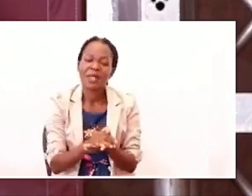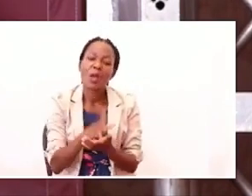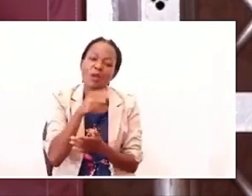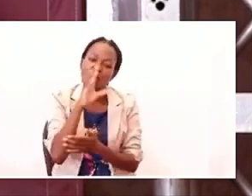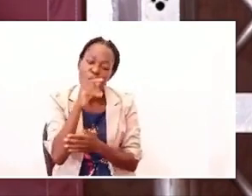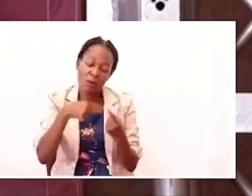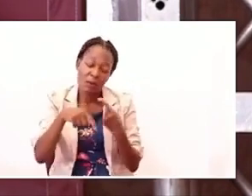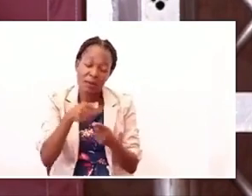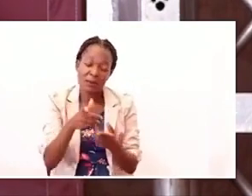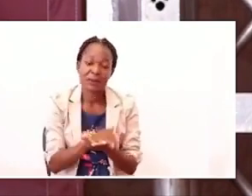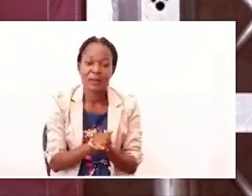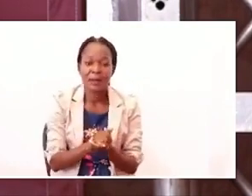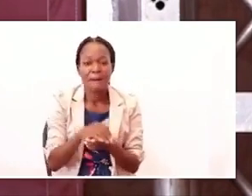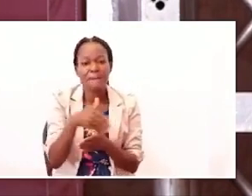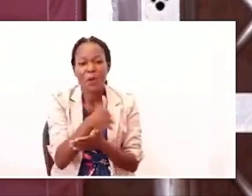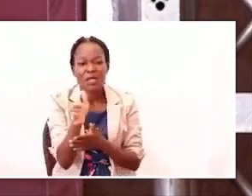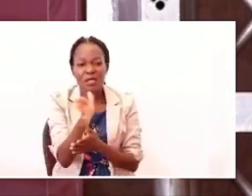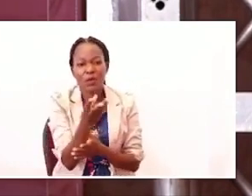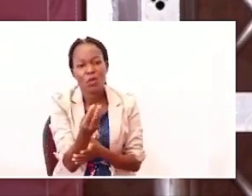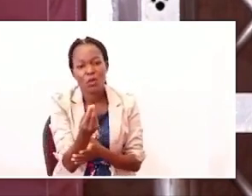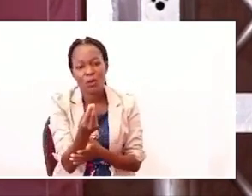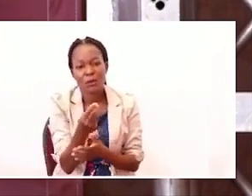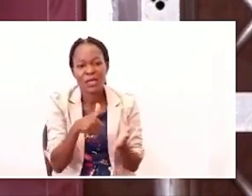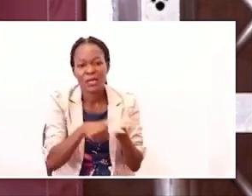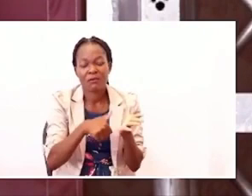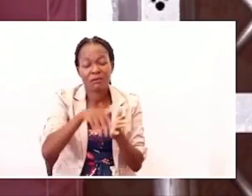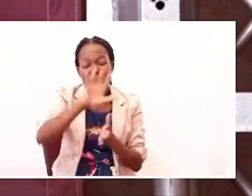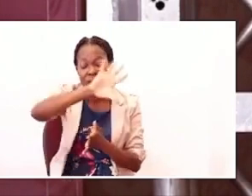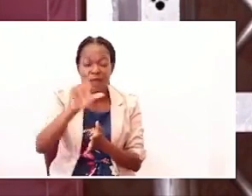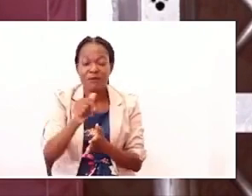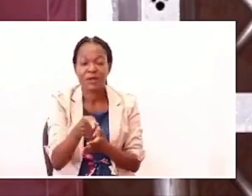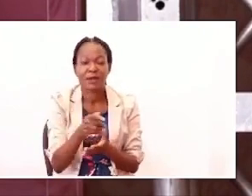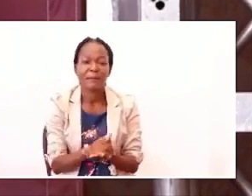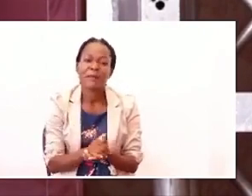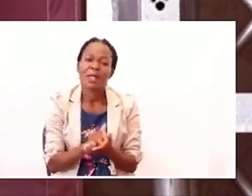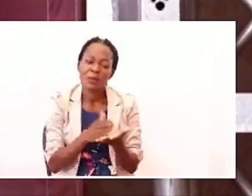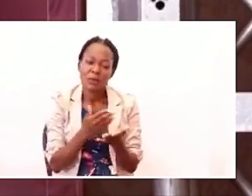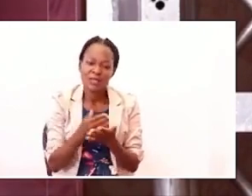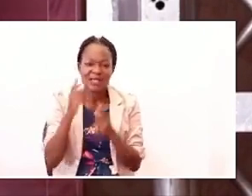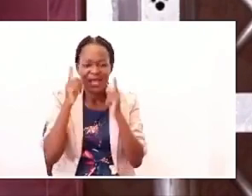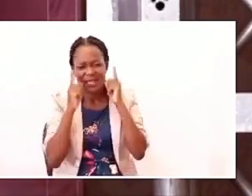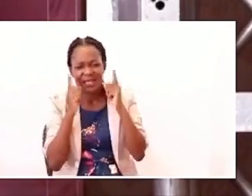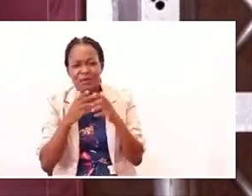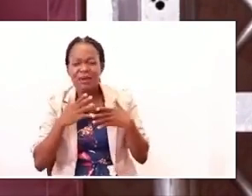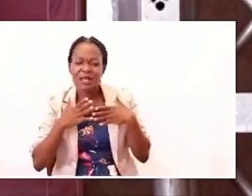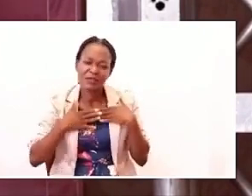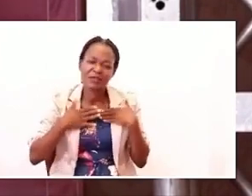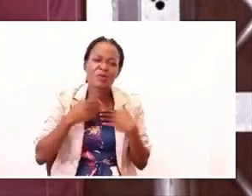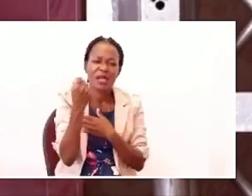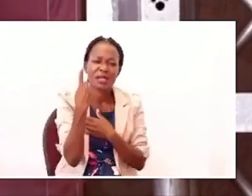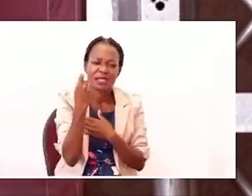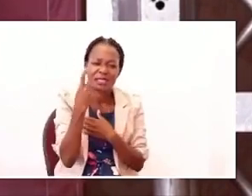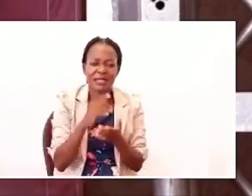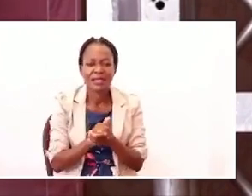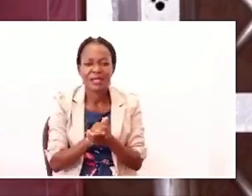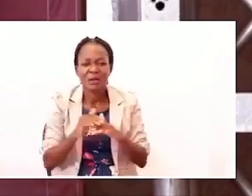about the political economy of debt in Africa. Because I think in order for us to be able to understand the